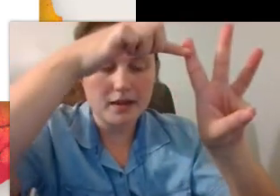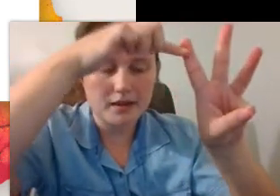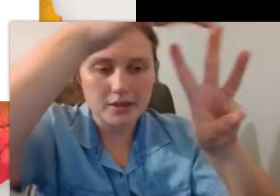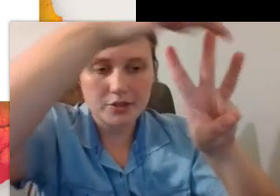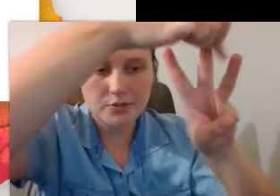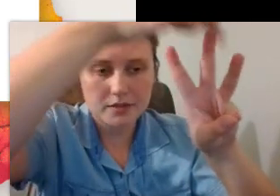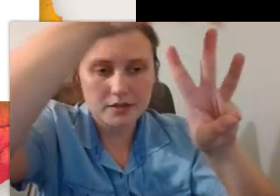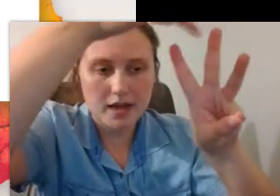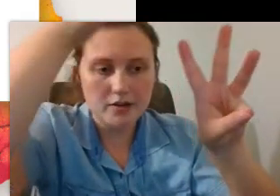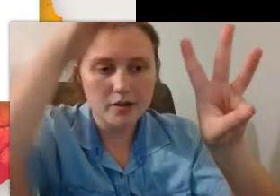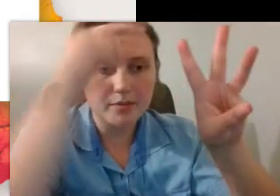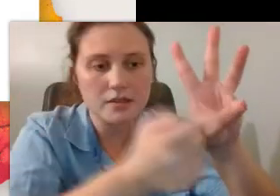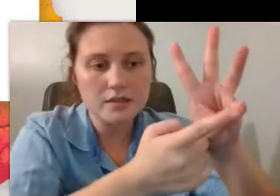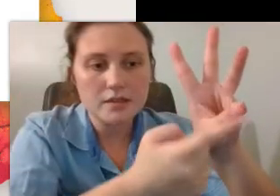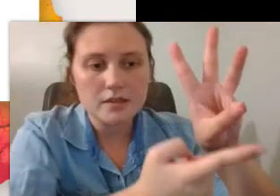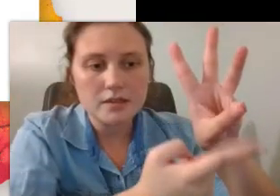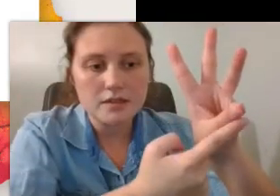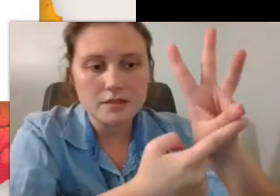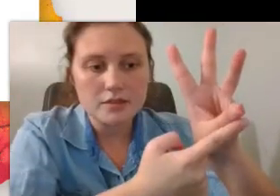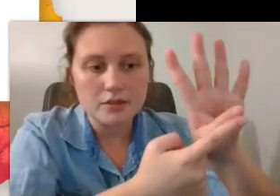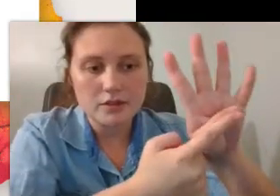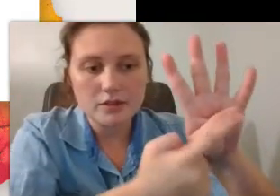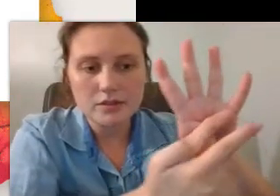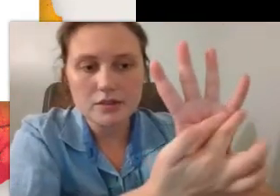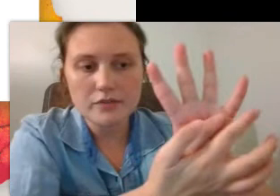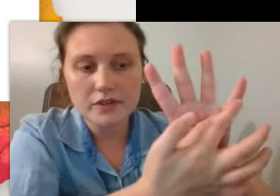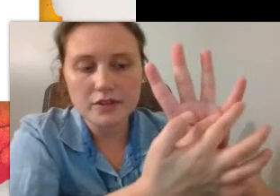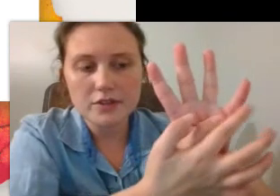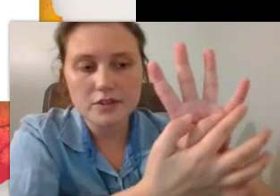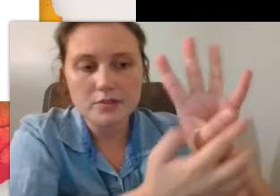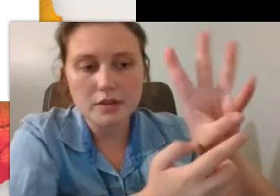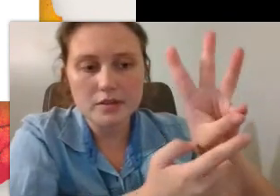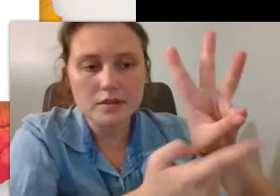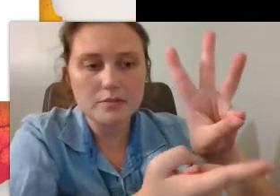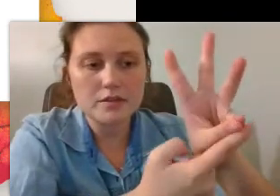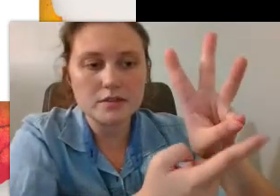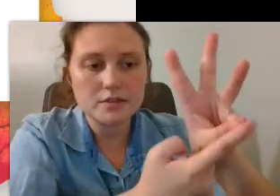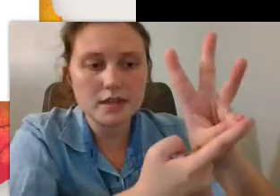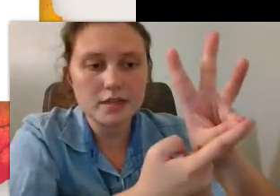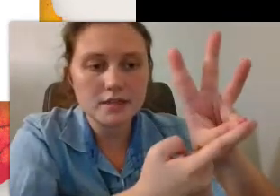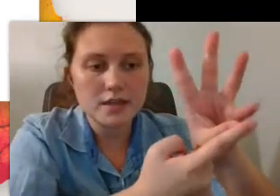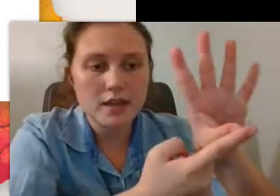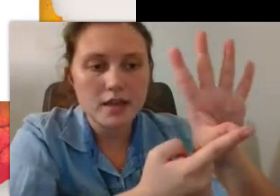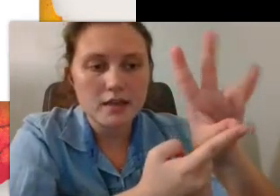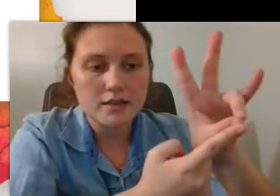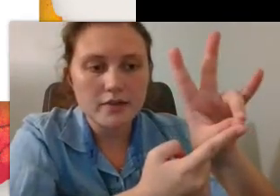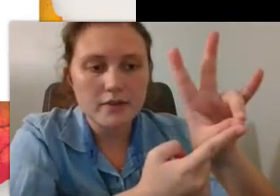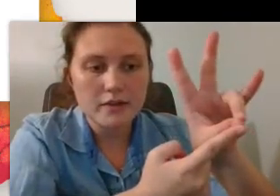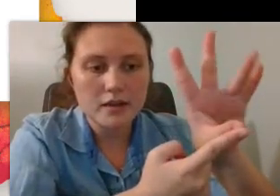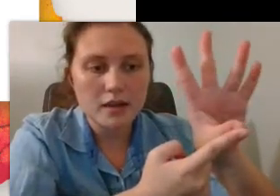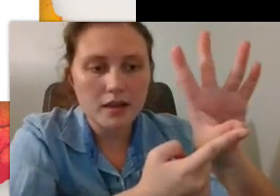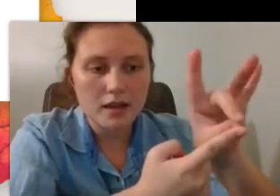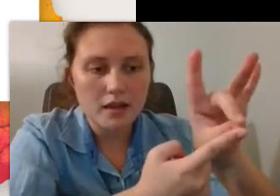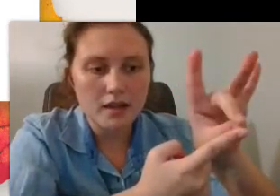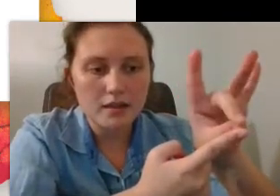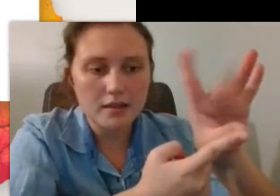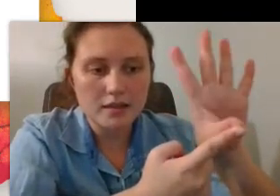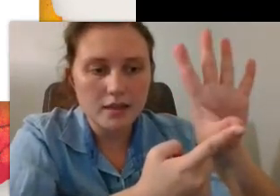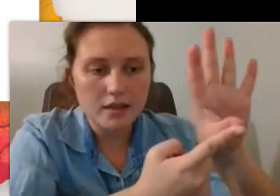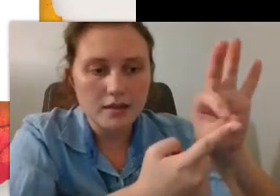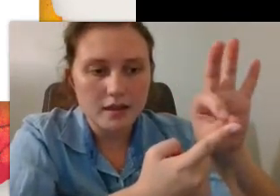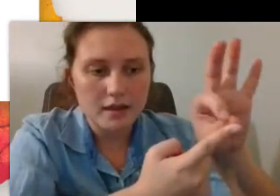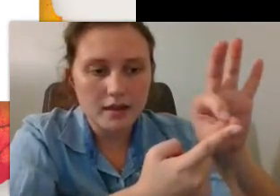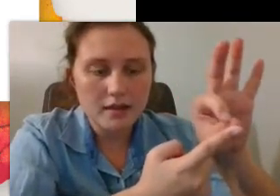the line and each one is a higher number. So your littlest finger is the smallest number, 6, 7,